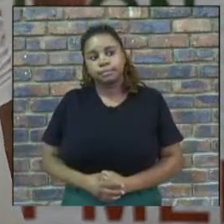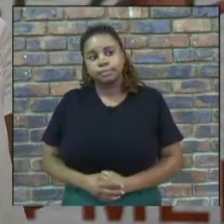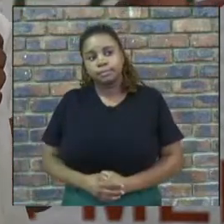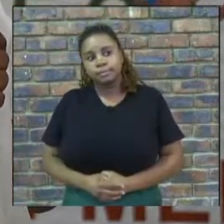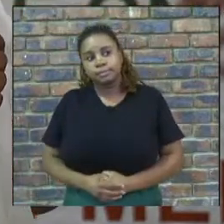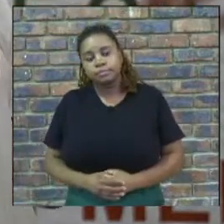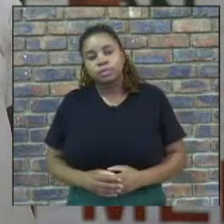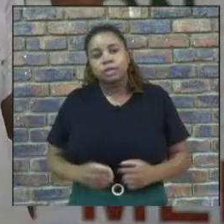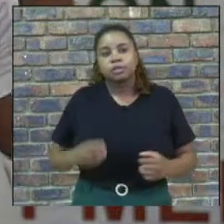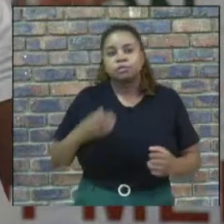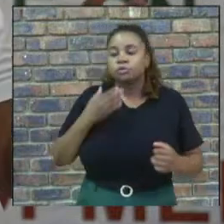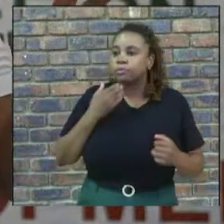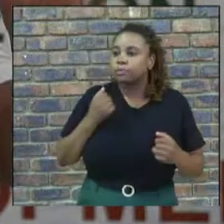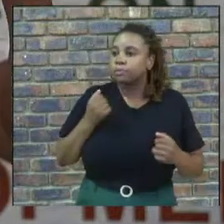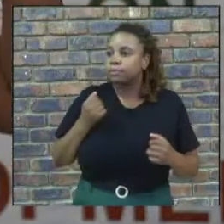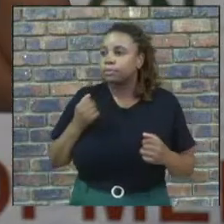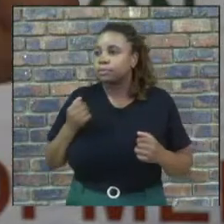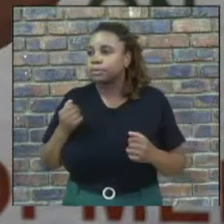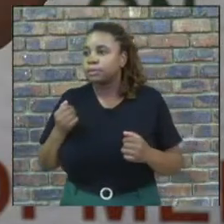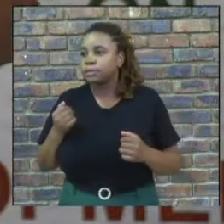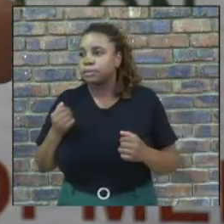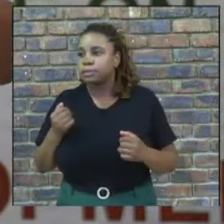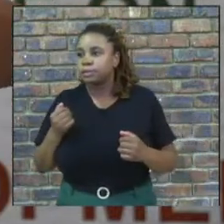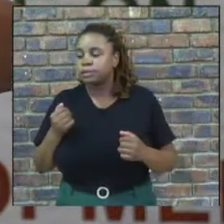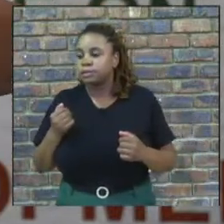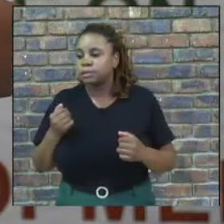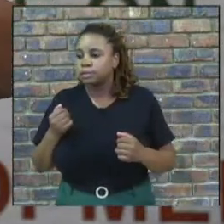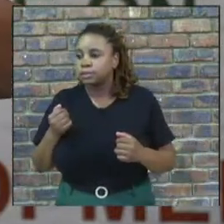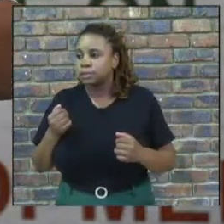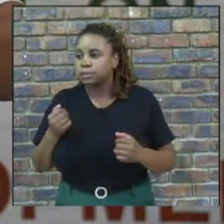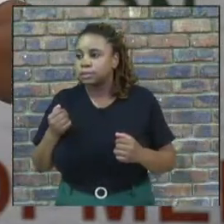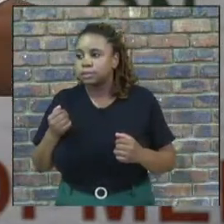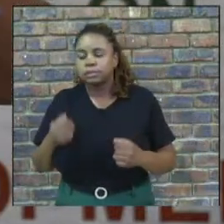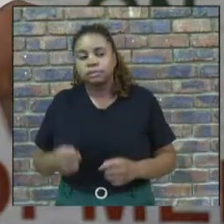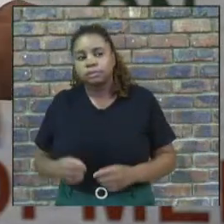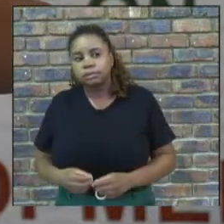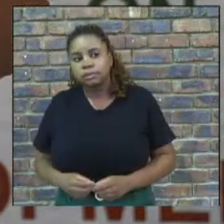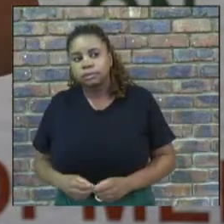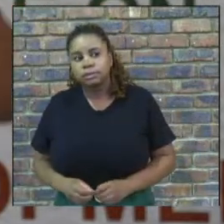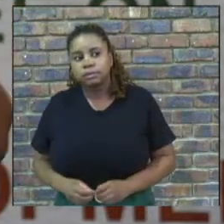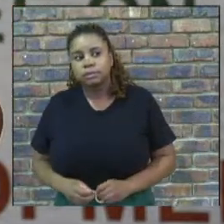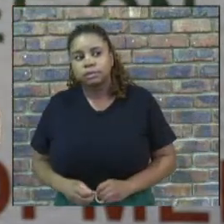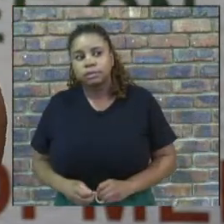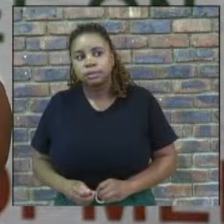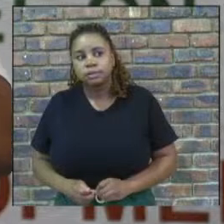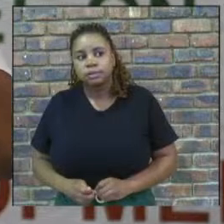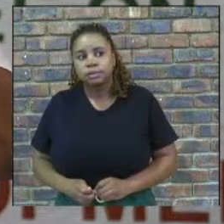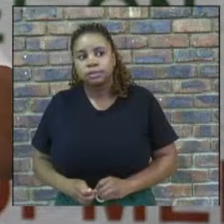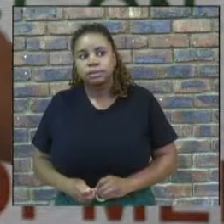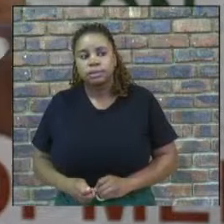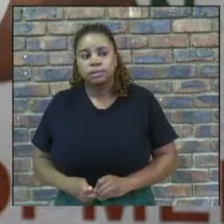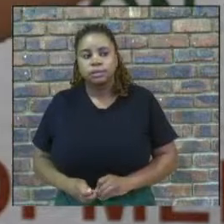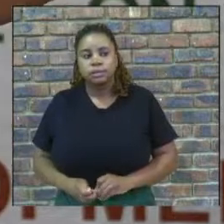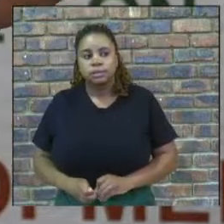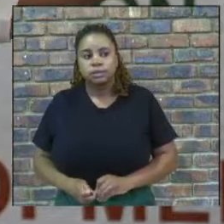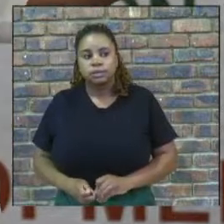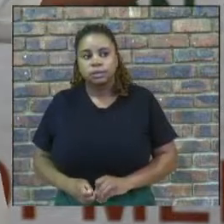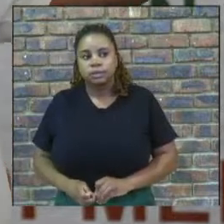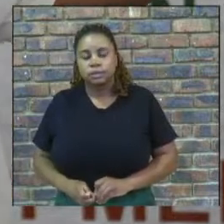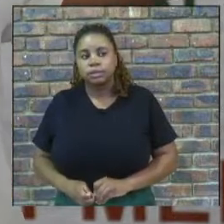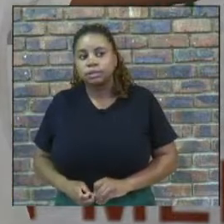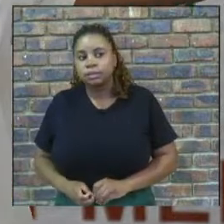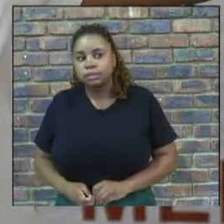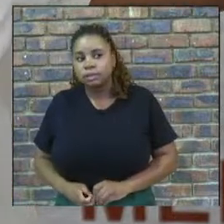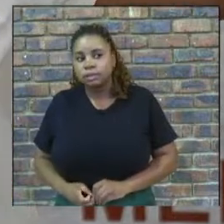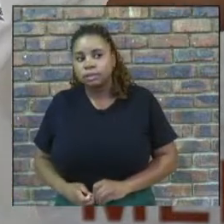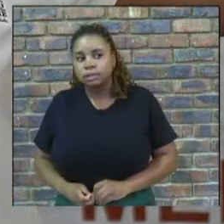important points that we want to see we sharing with our communities. Then after that, Gauteng must come sit here as well,